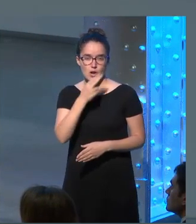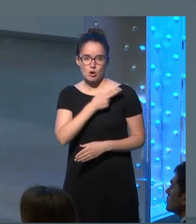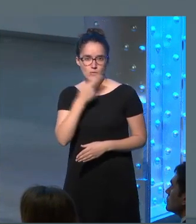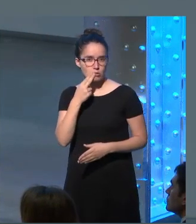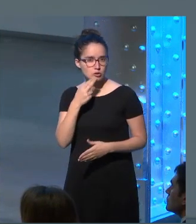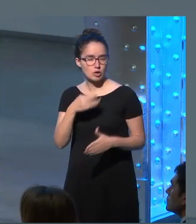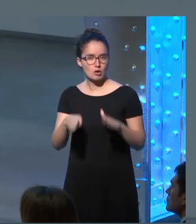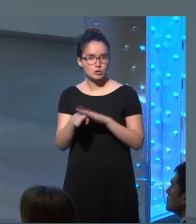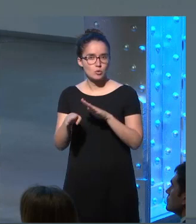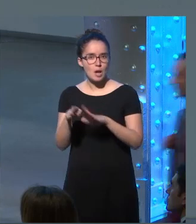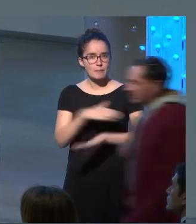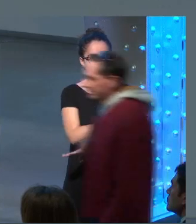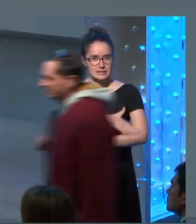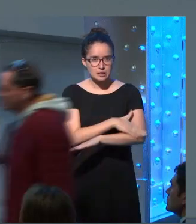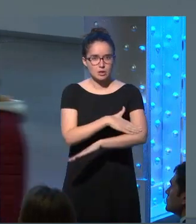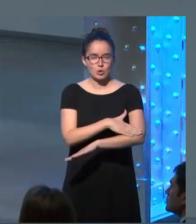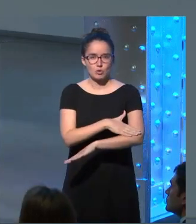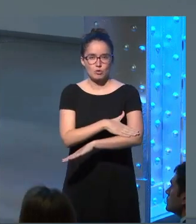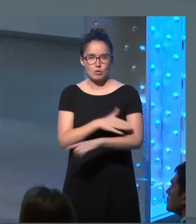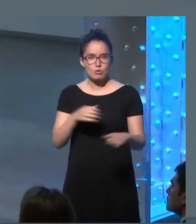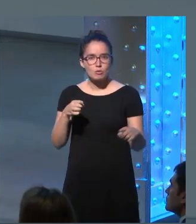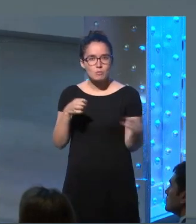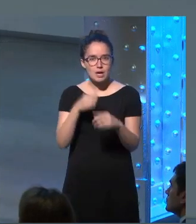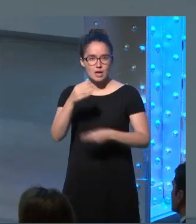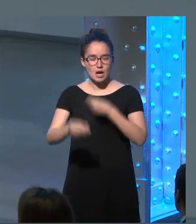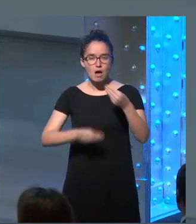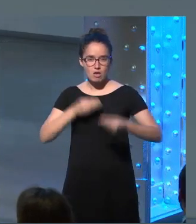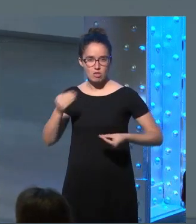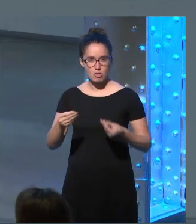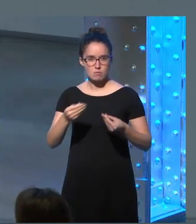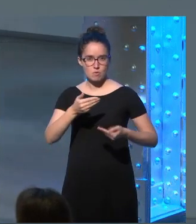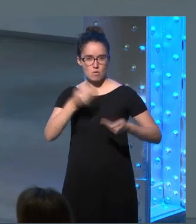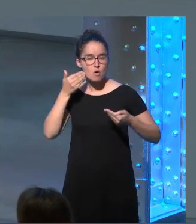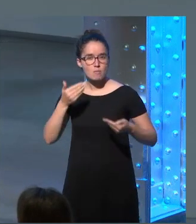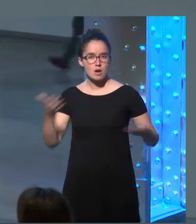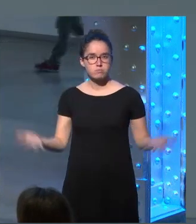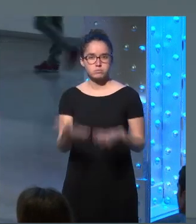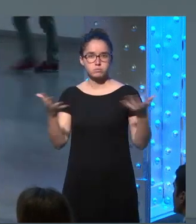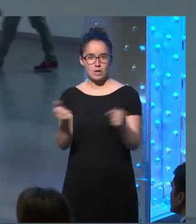Work and Social Work and Employment and Social Work, and I would like to